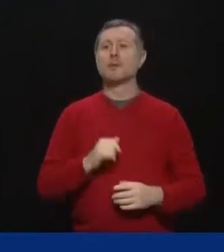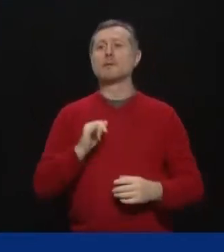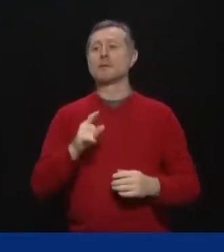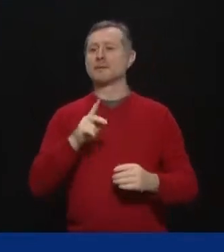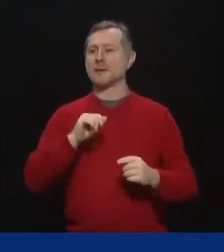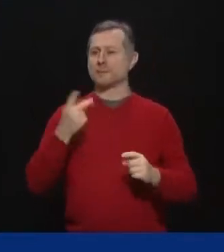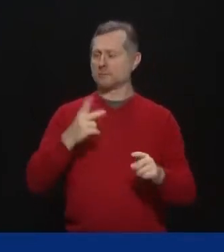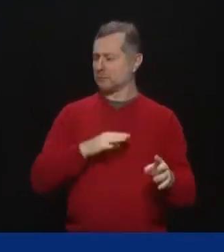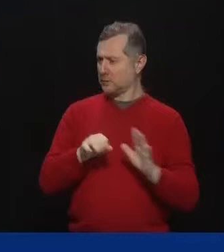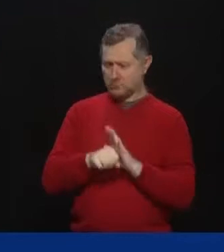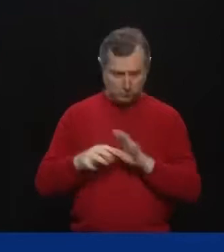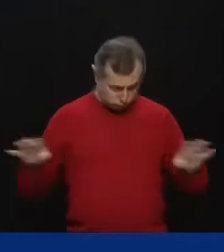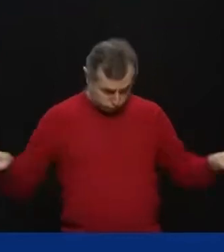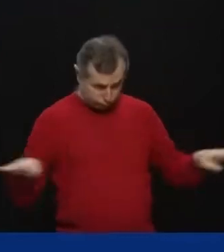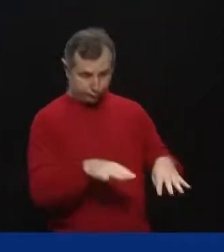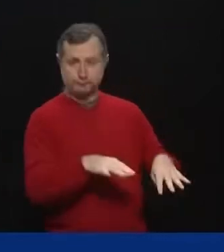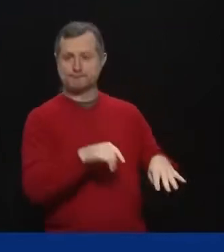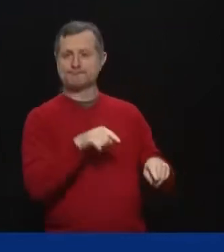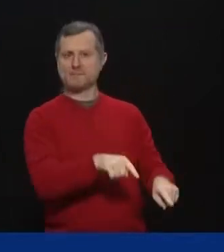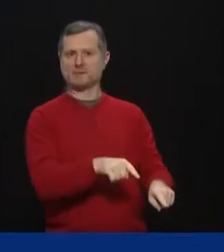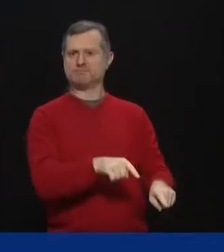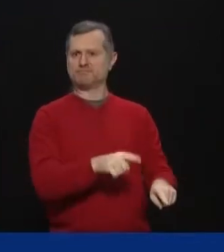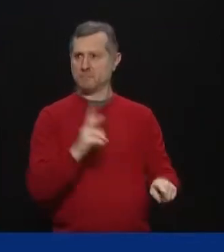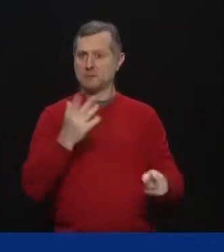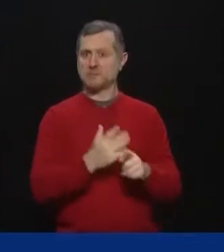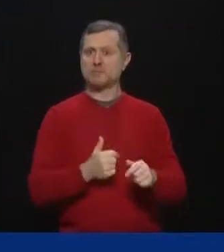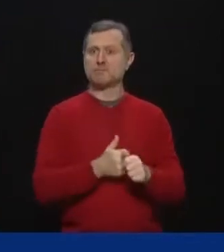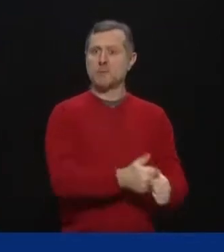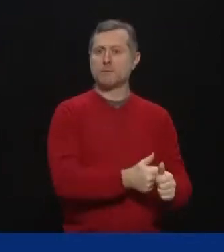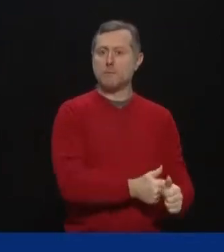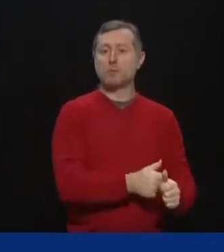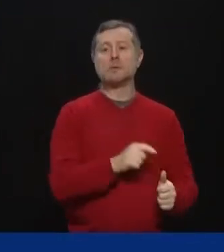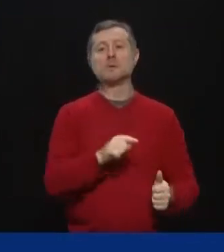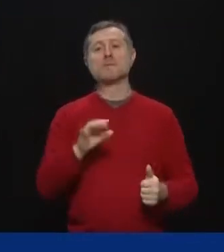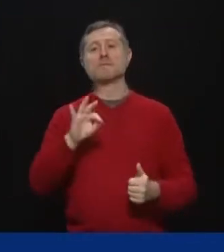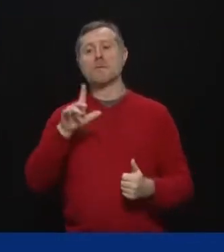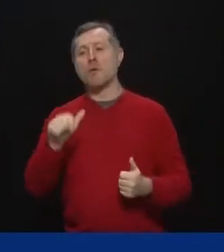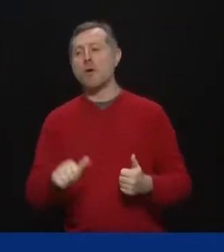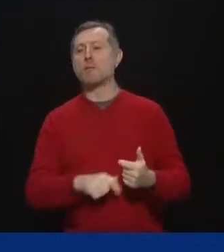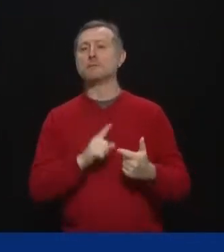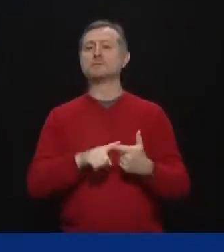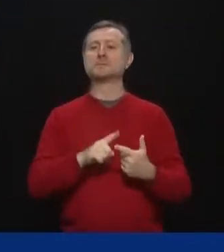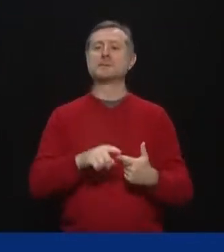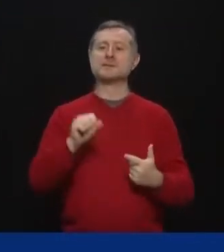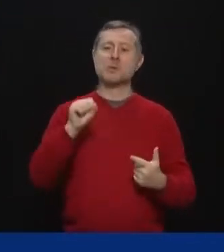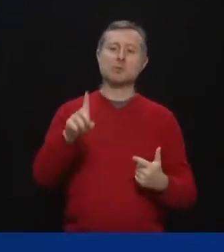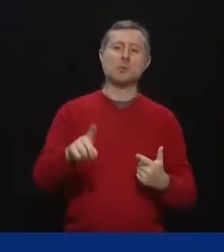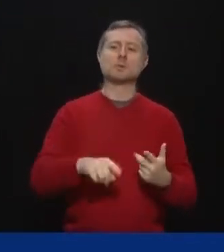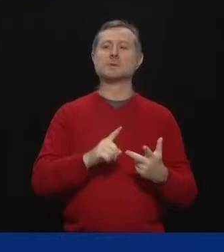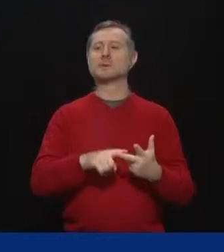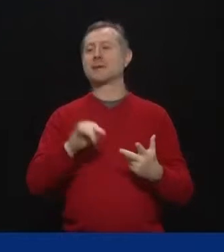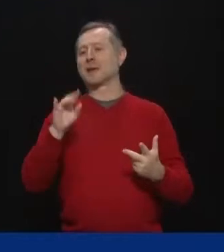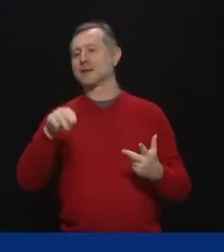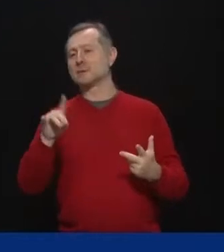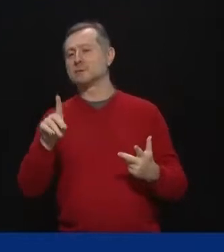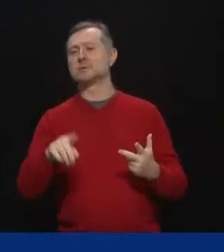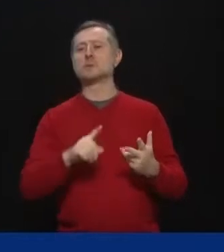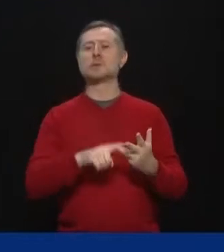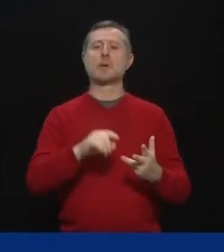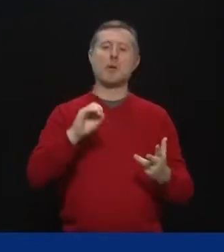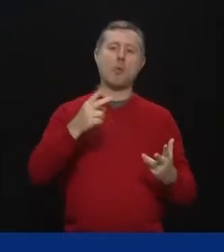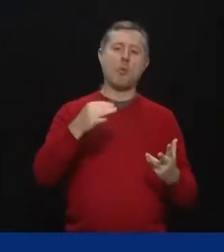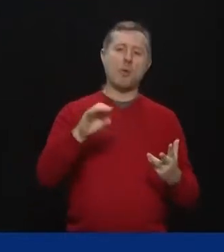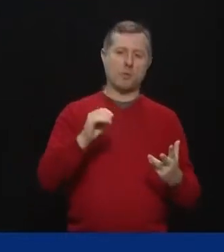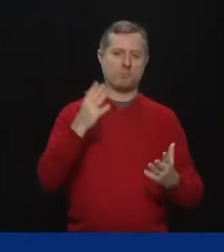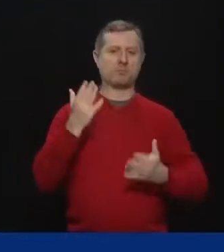follow suit. Already we have seen Florida, South Dakota, Indiana, and Ohio look to replicate these restrictions. And